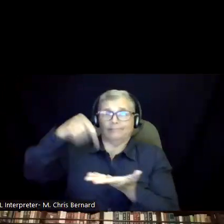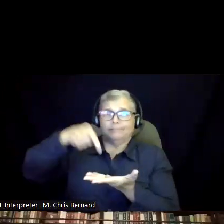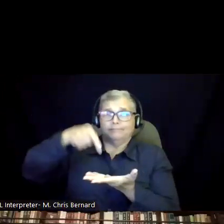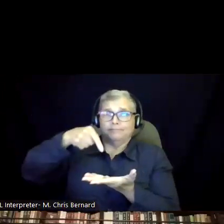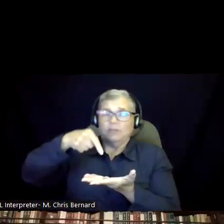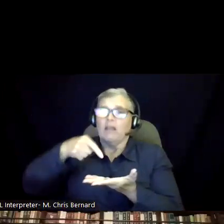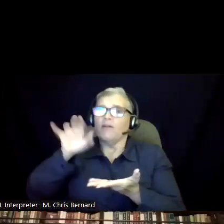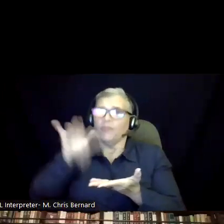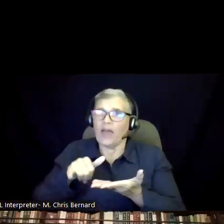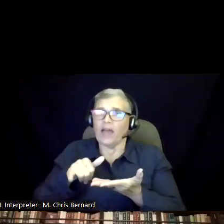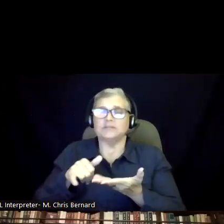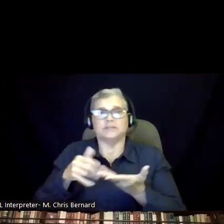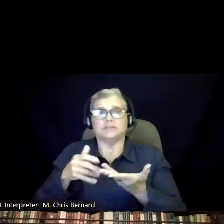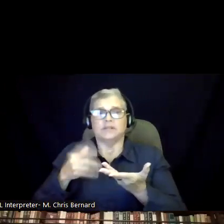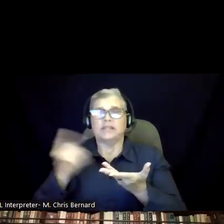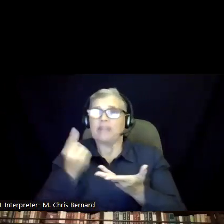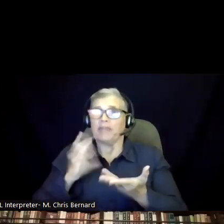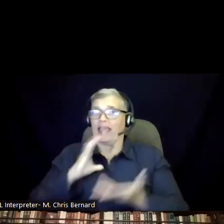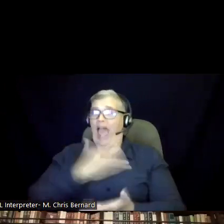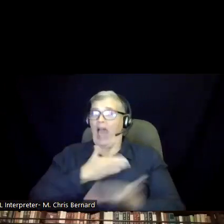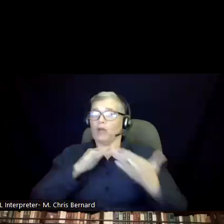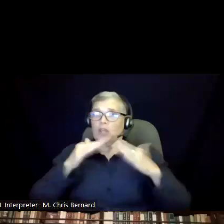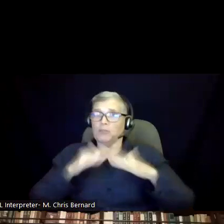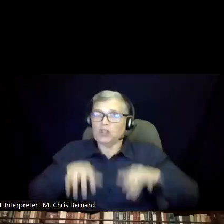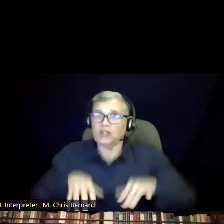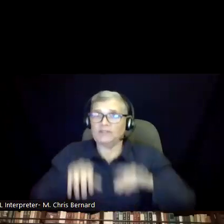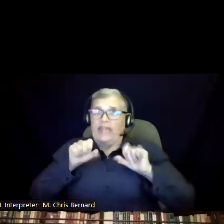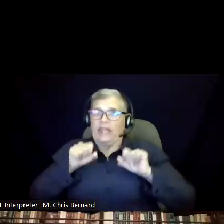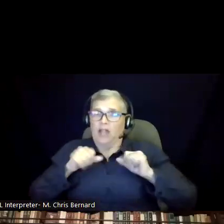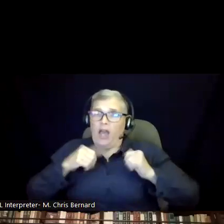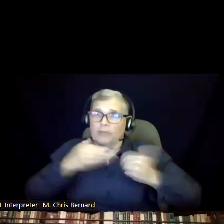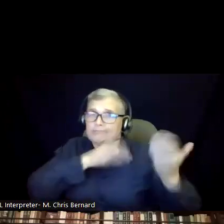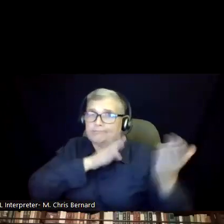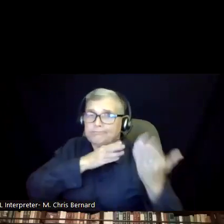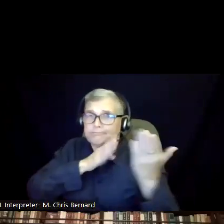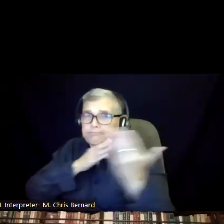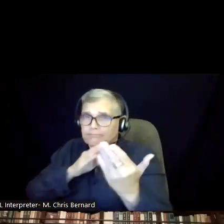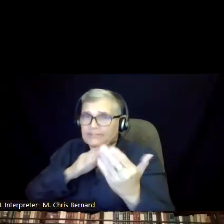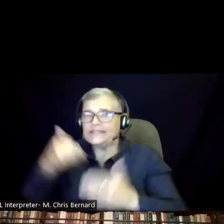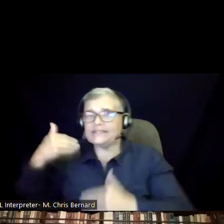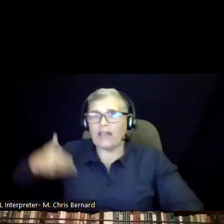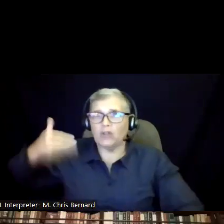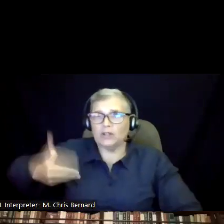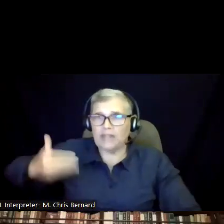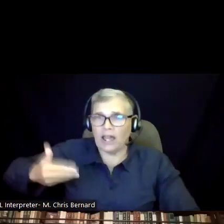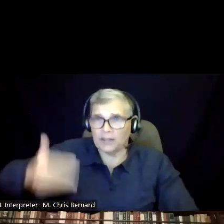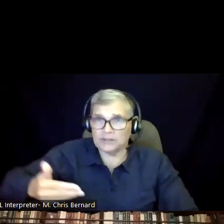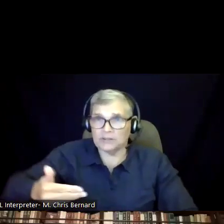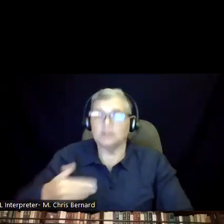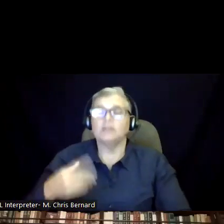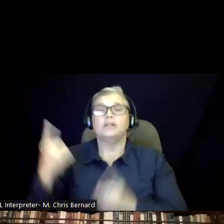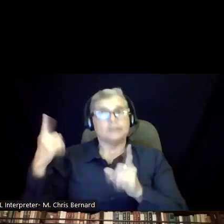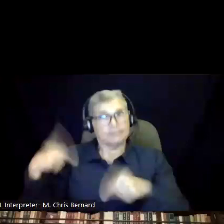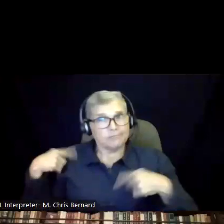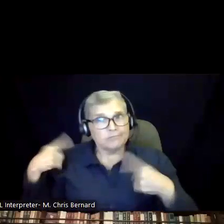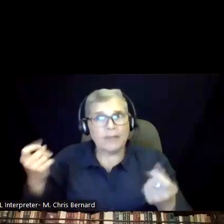our community has taken upon itself several times over the course of our history in wildlife conservation. Many times we